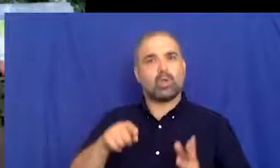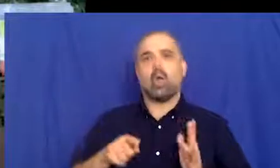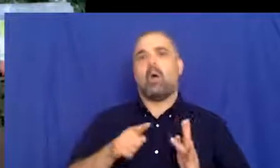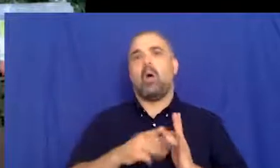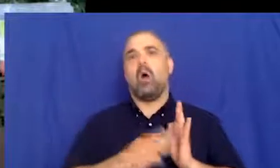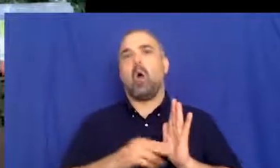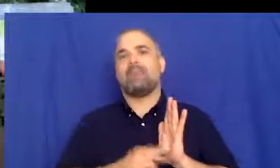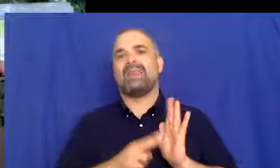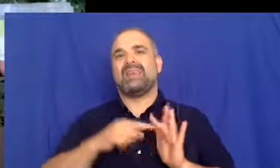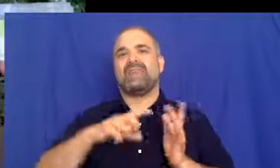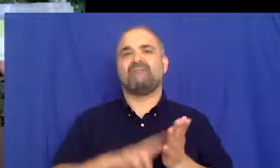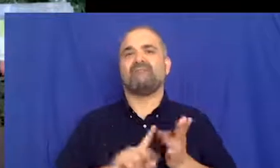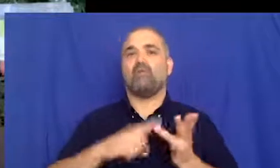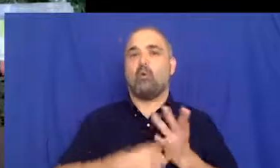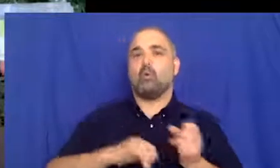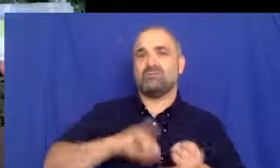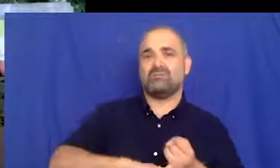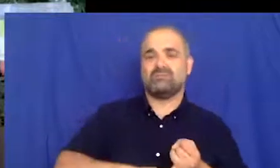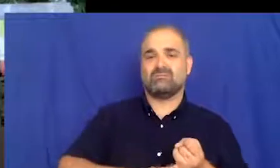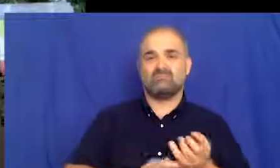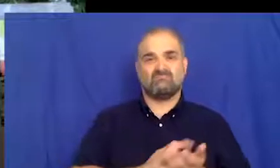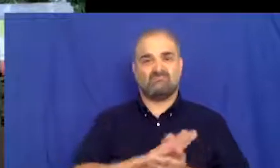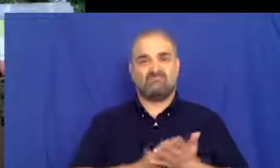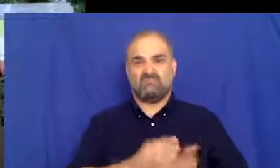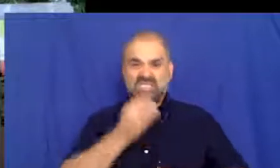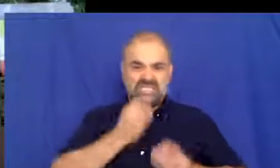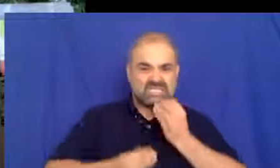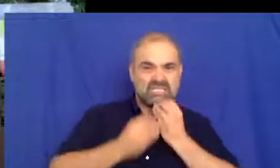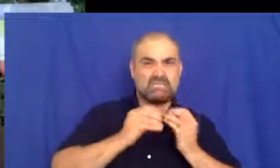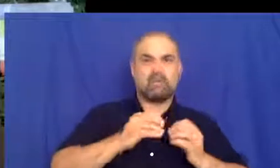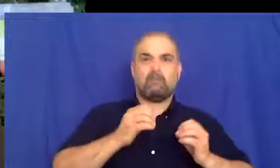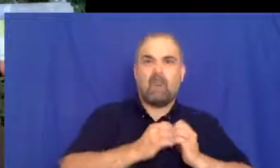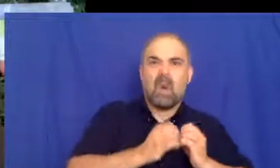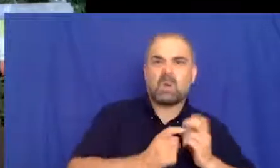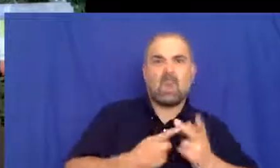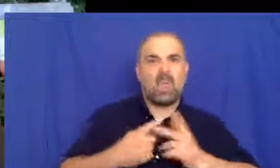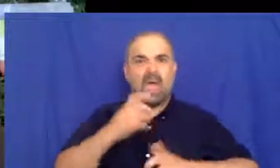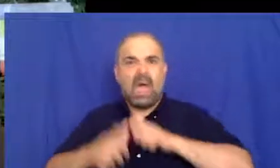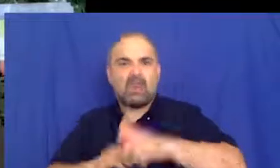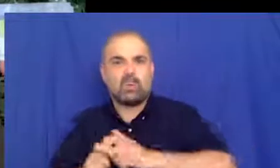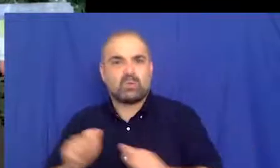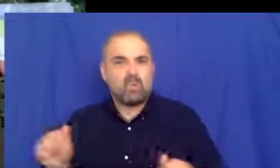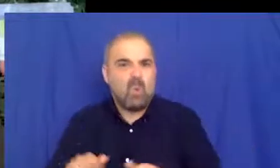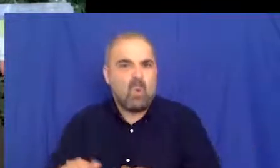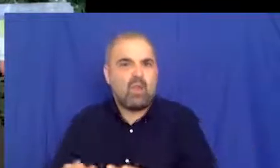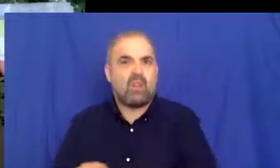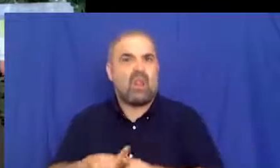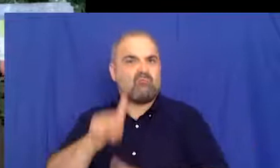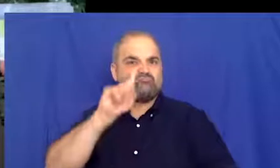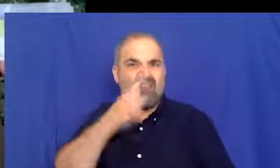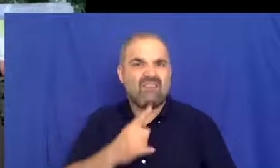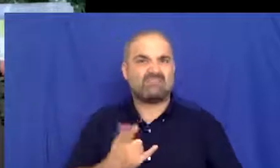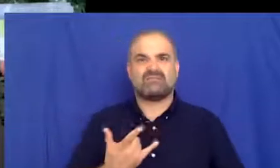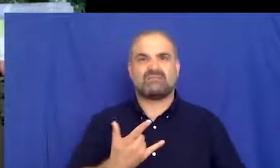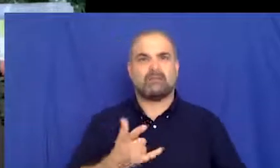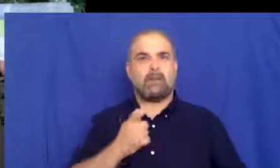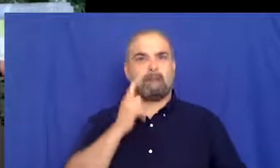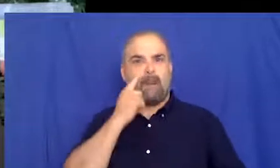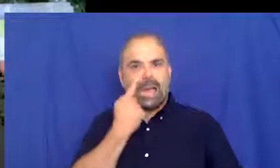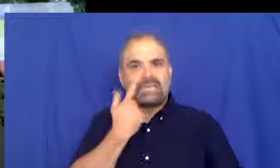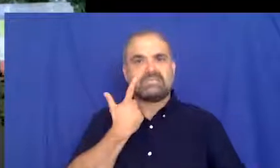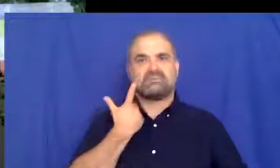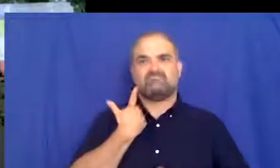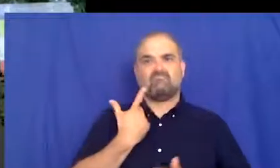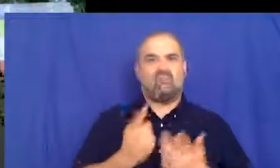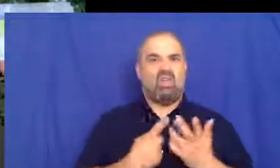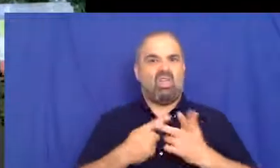omnivores, skunks are. So skunks will eat a wide range of things, more or less like we do. So bugs, other animals, small animals, things like rats,